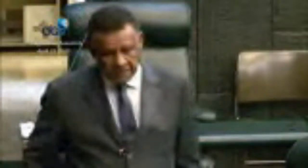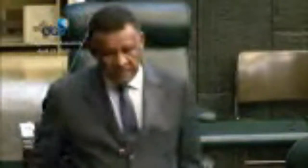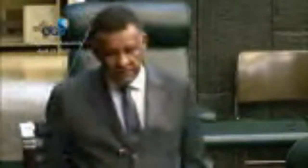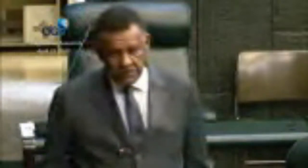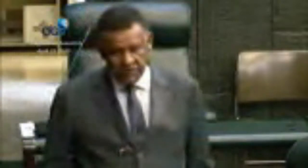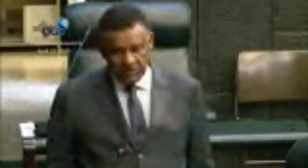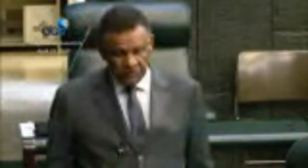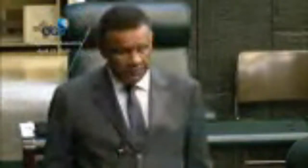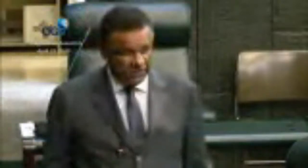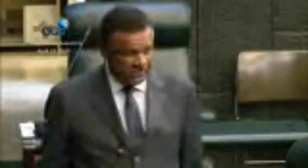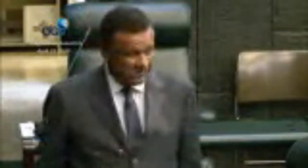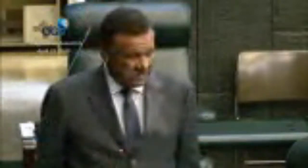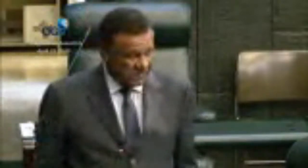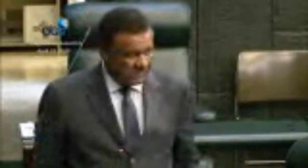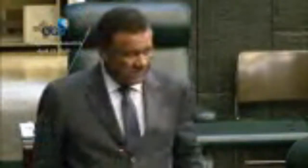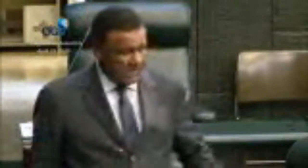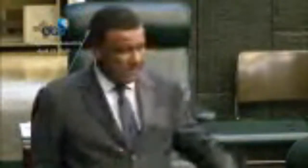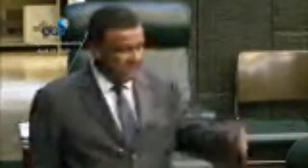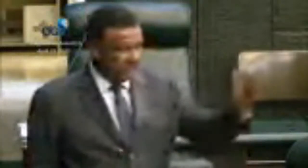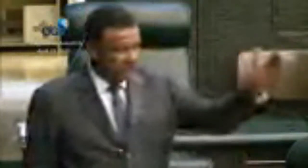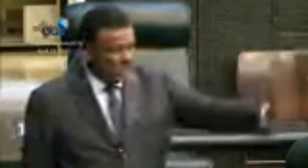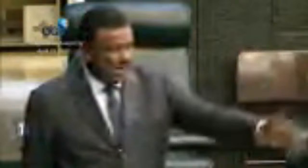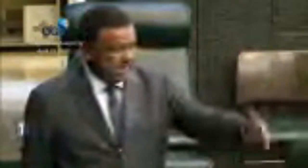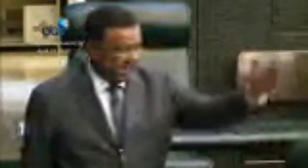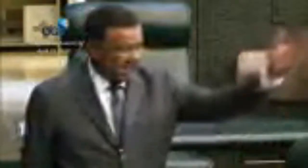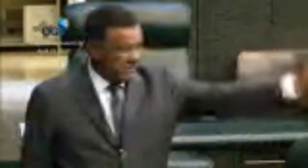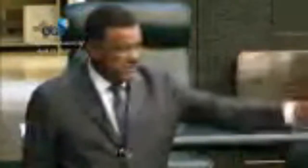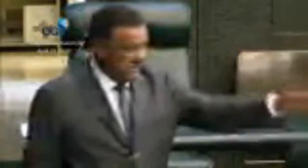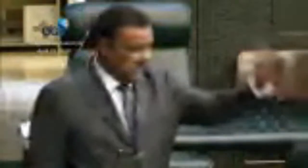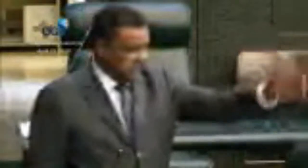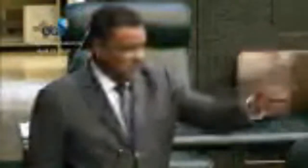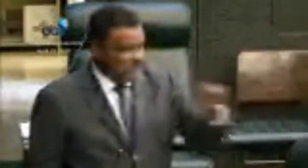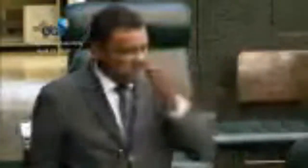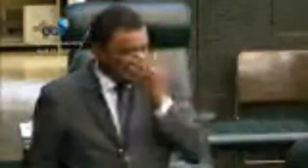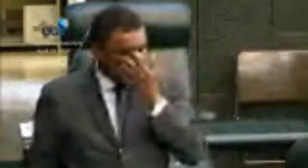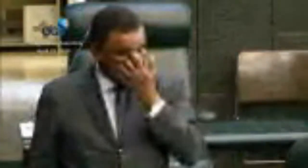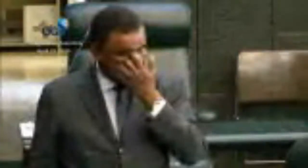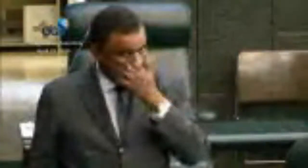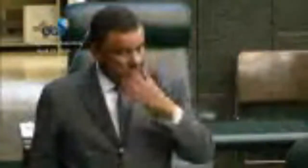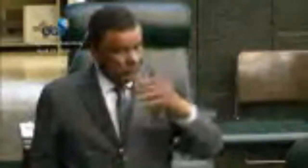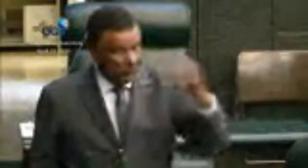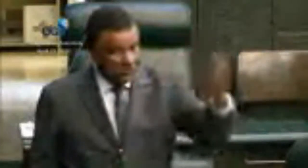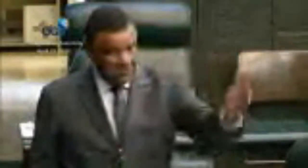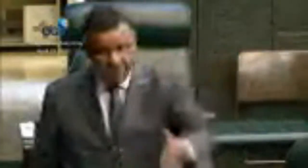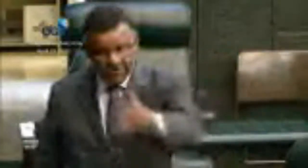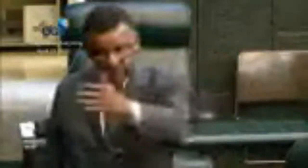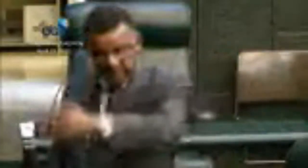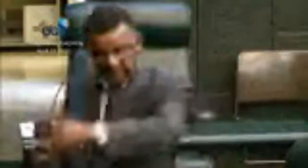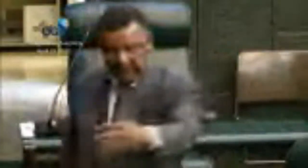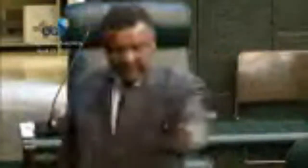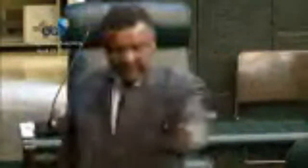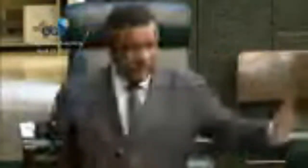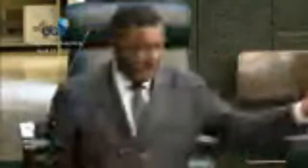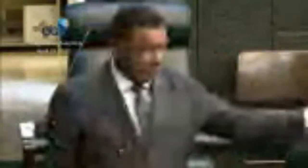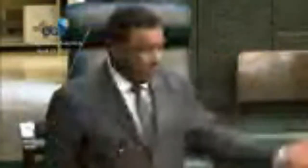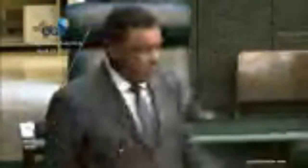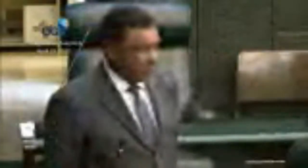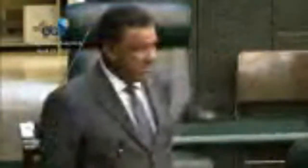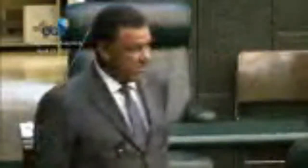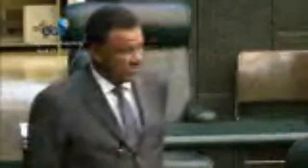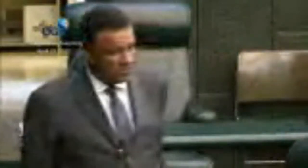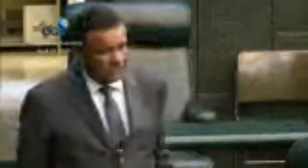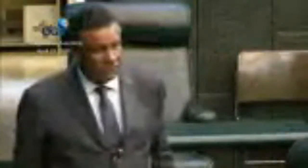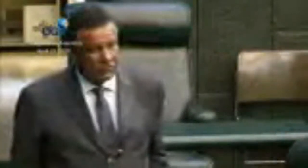saying we had a little trouble here and a little bit there and people breaking the curfew, by and large, we